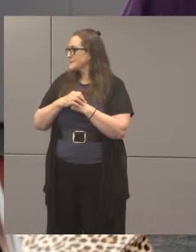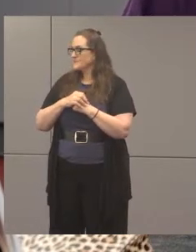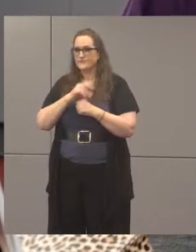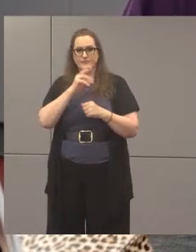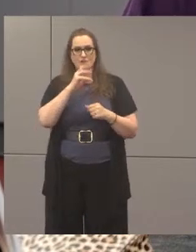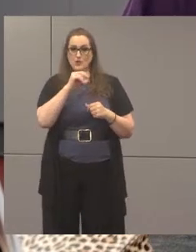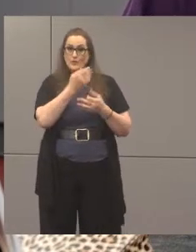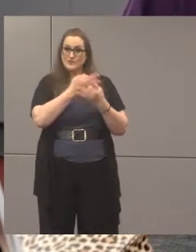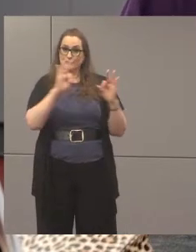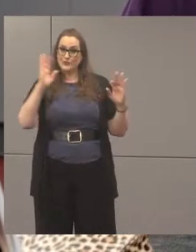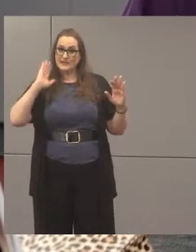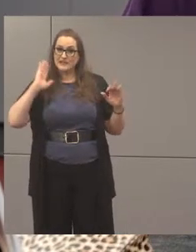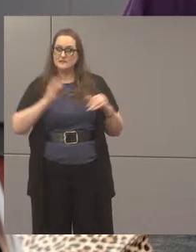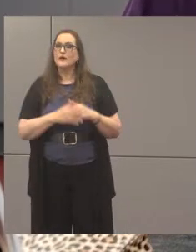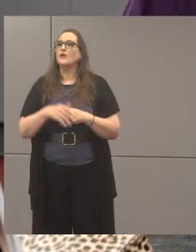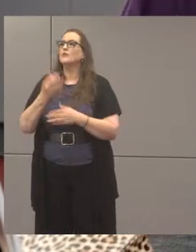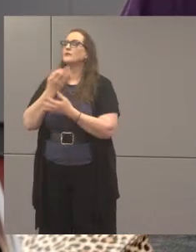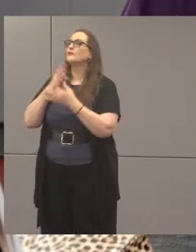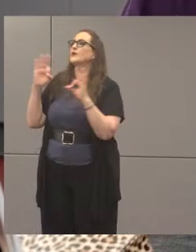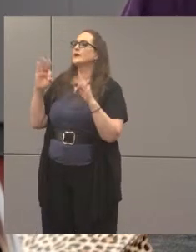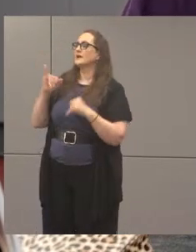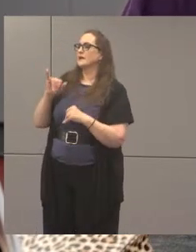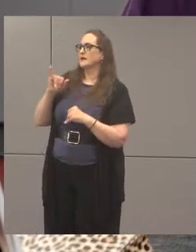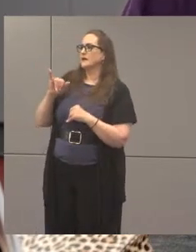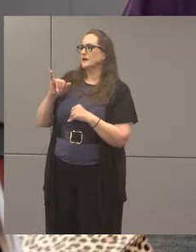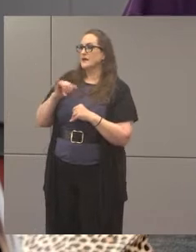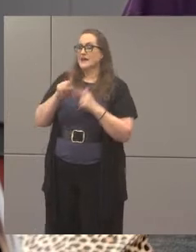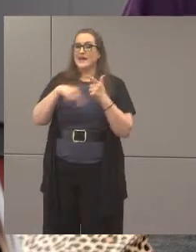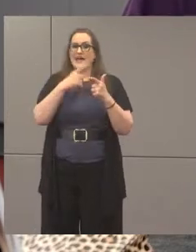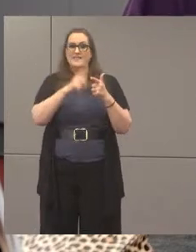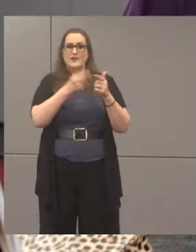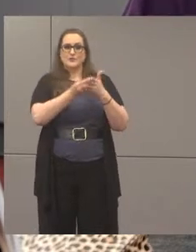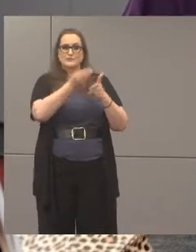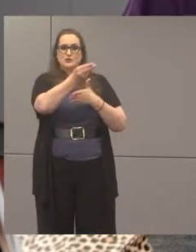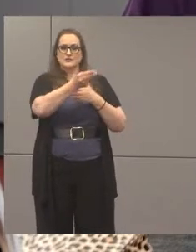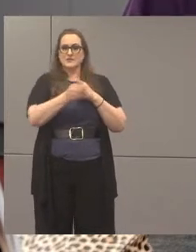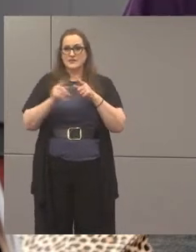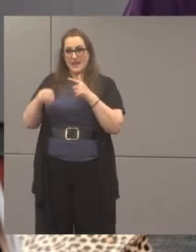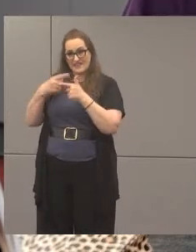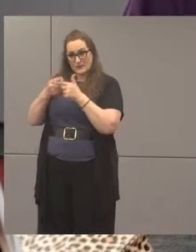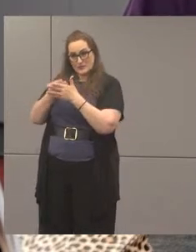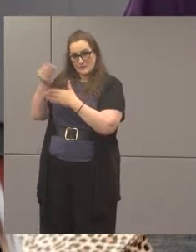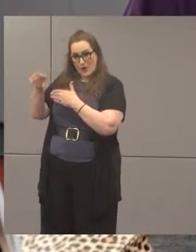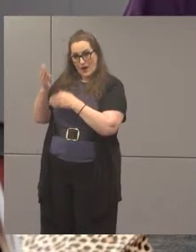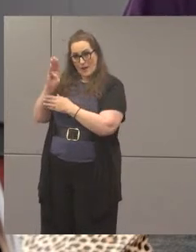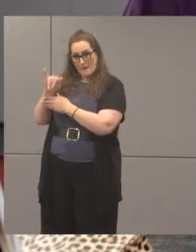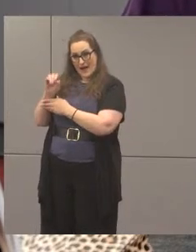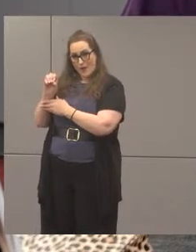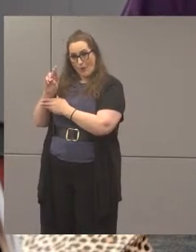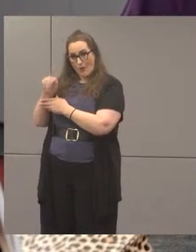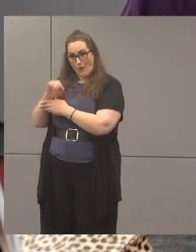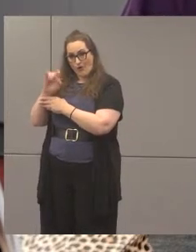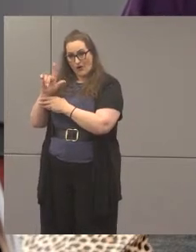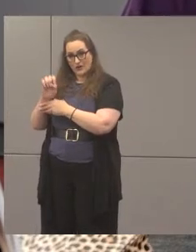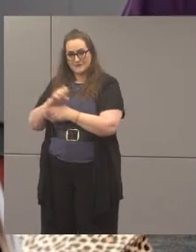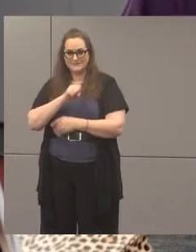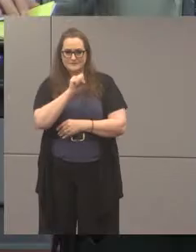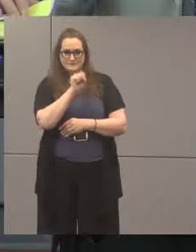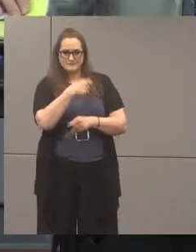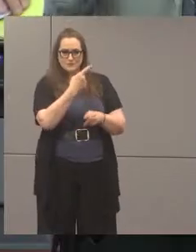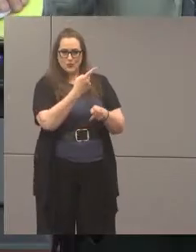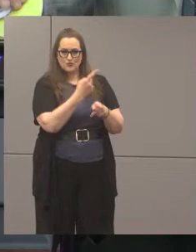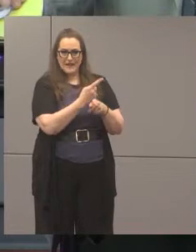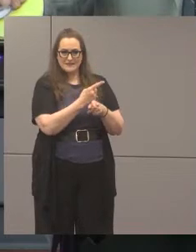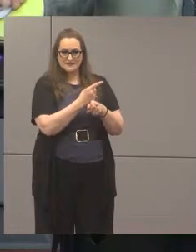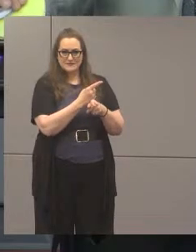No, it was free, It was free. right. And then then it was then purchased. Java was bought by Oracle. Right. And as